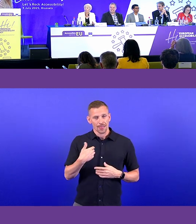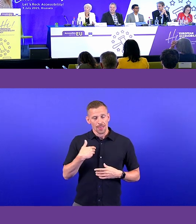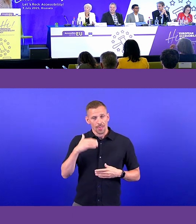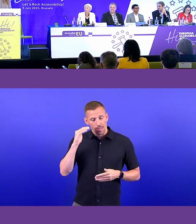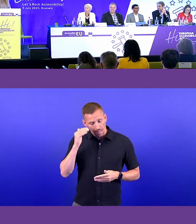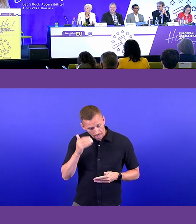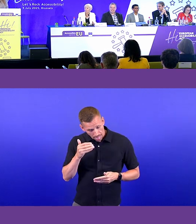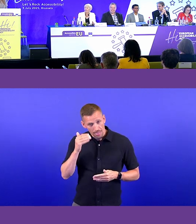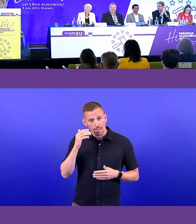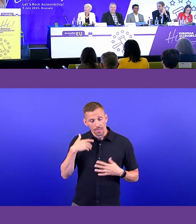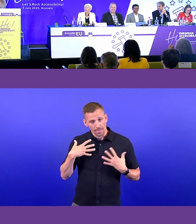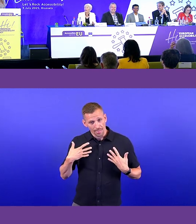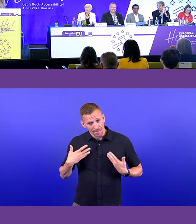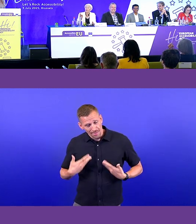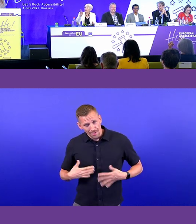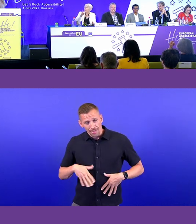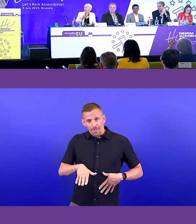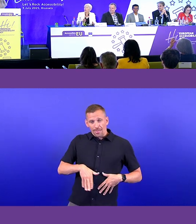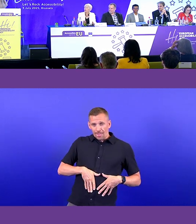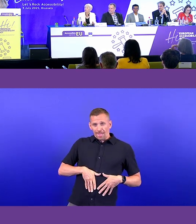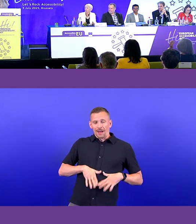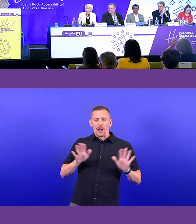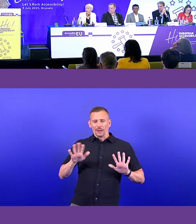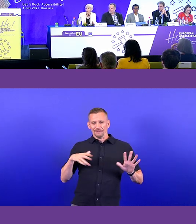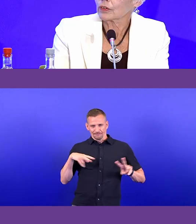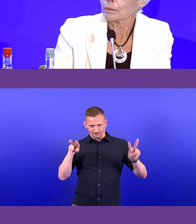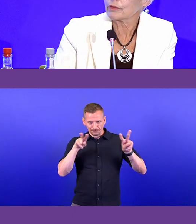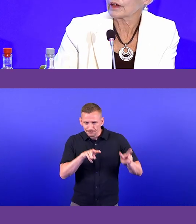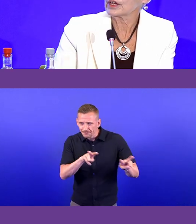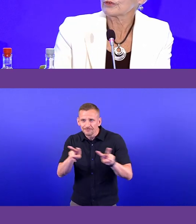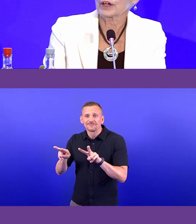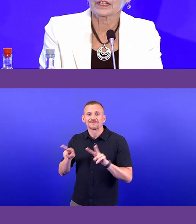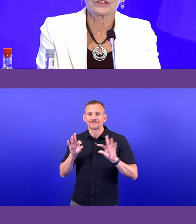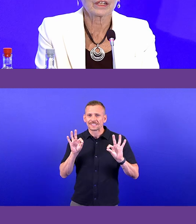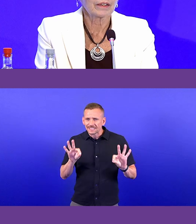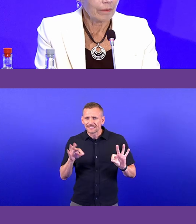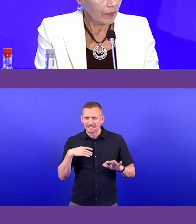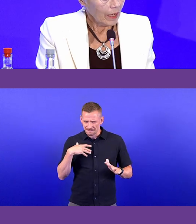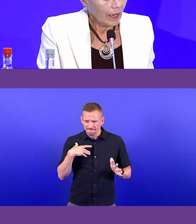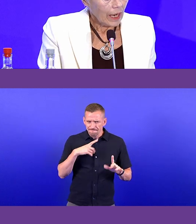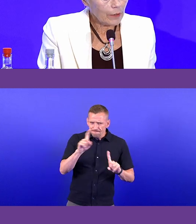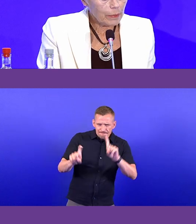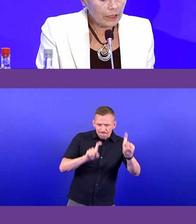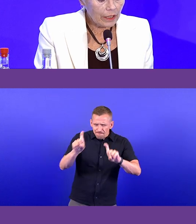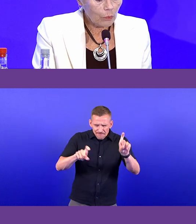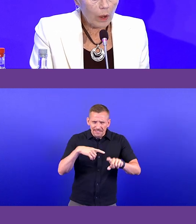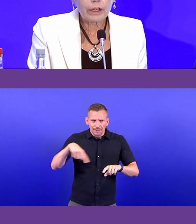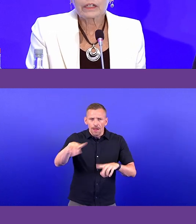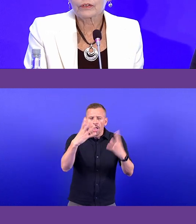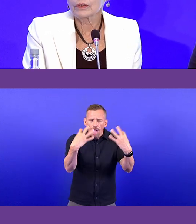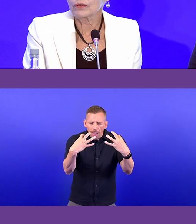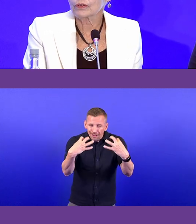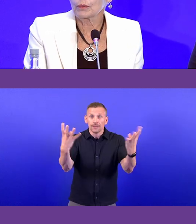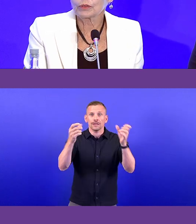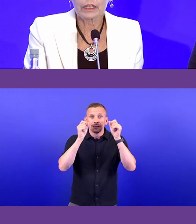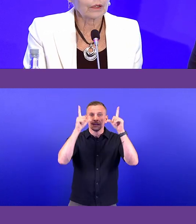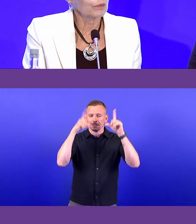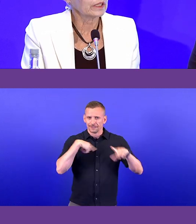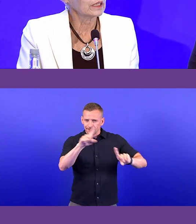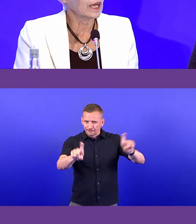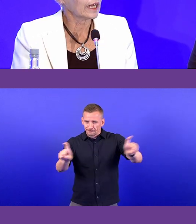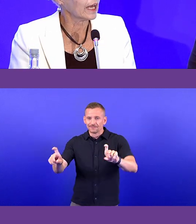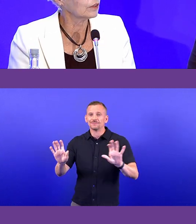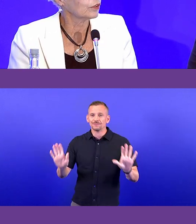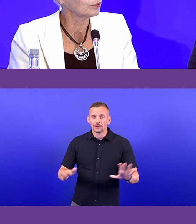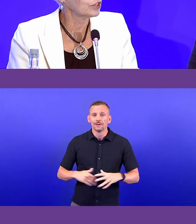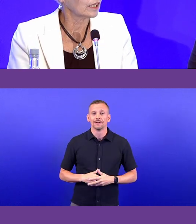anybody nods off, and I will then ask you a question, so be very afraid. I've been worrying since this morning